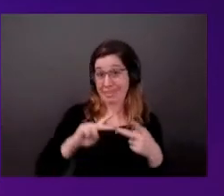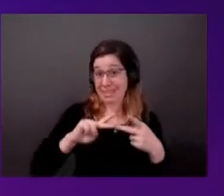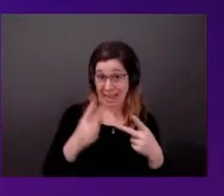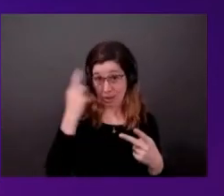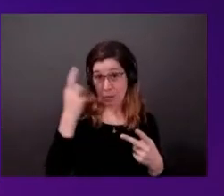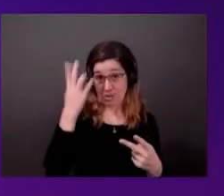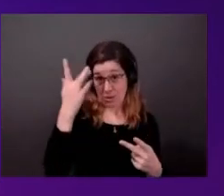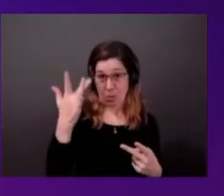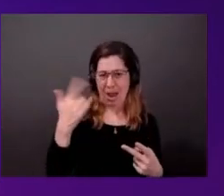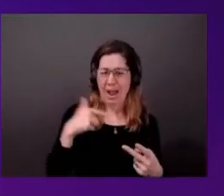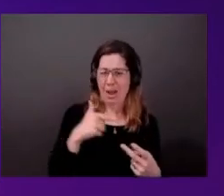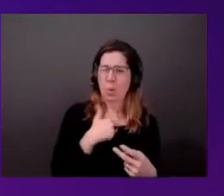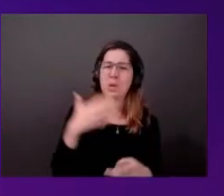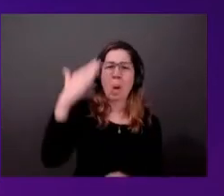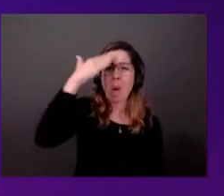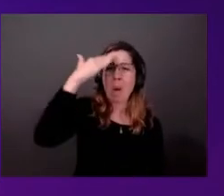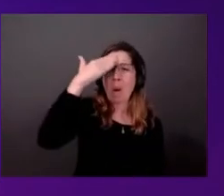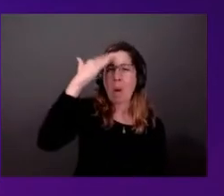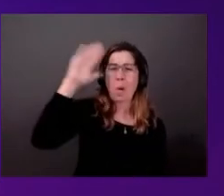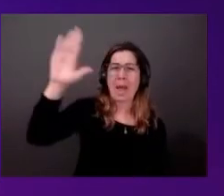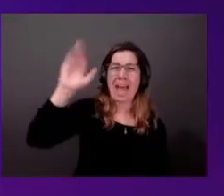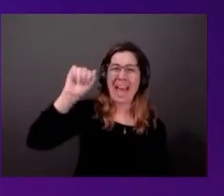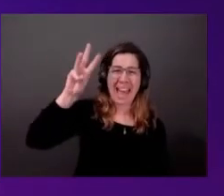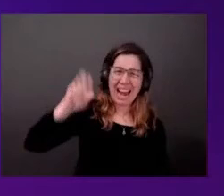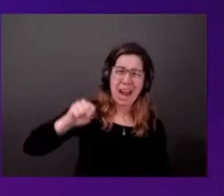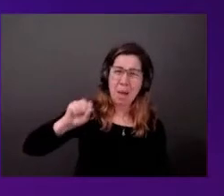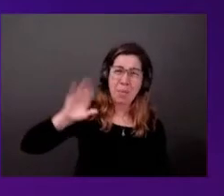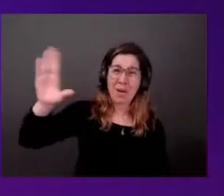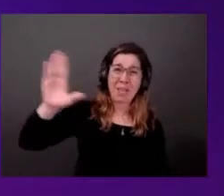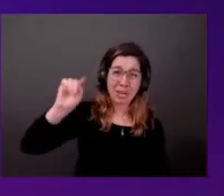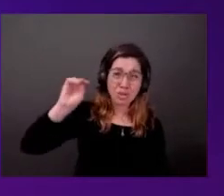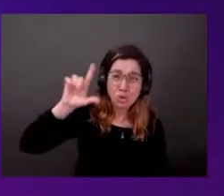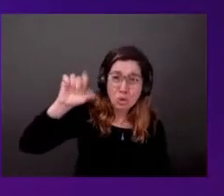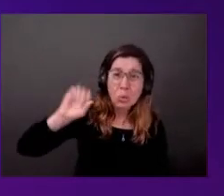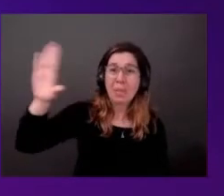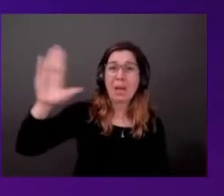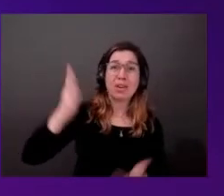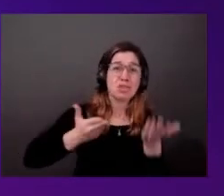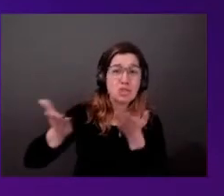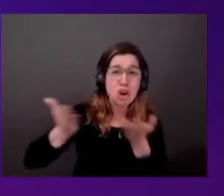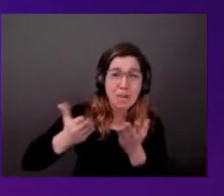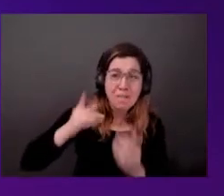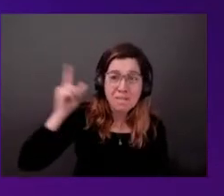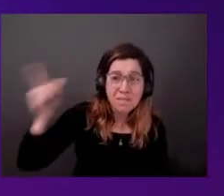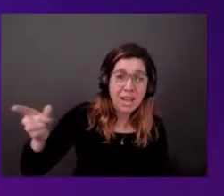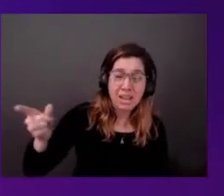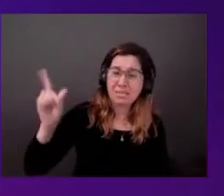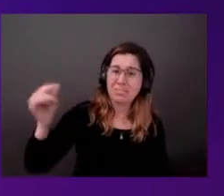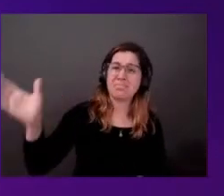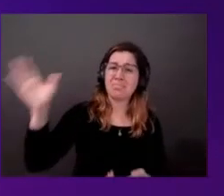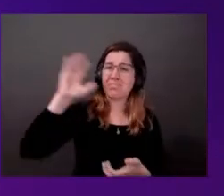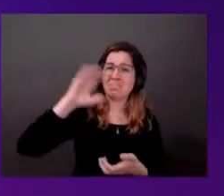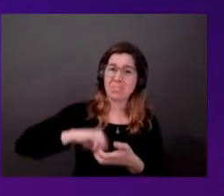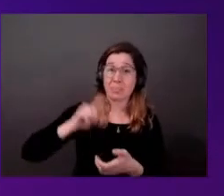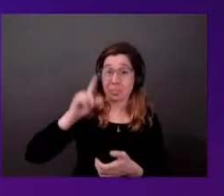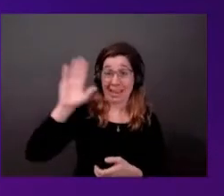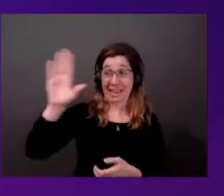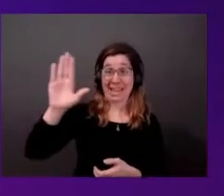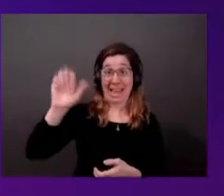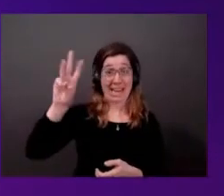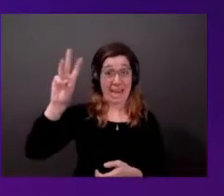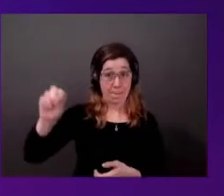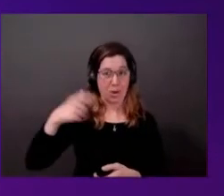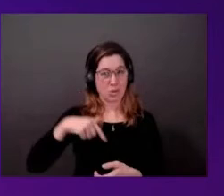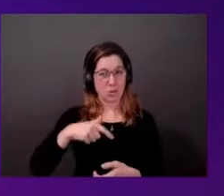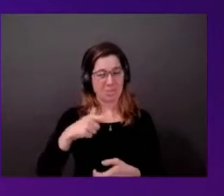through Precision Ag, as most of those services are part of the AWS ecosystem, and we're trying to bring